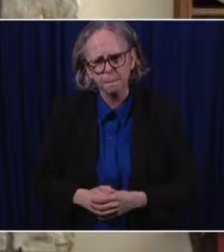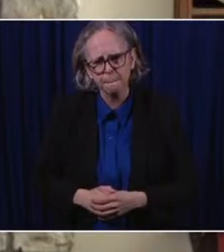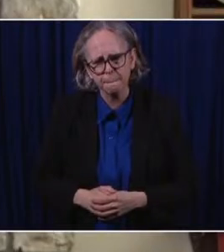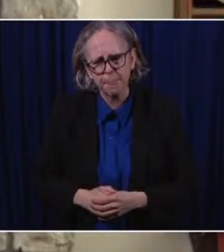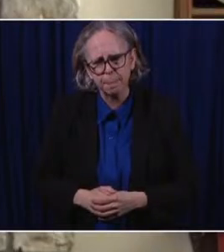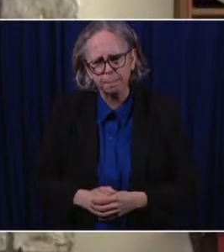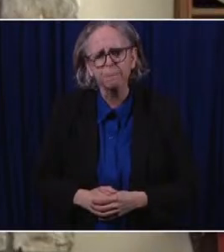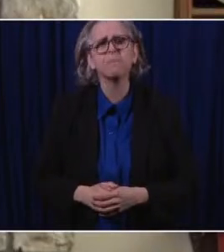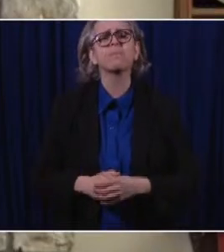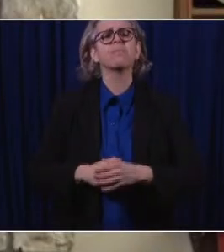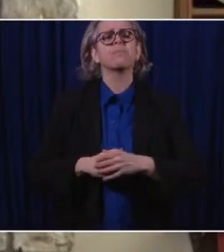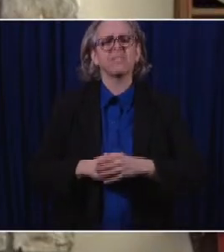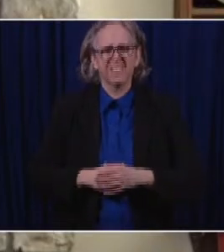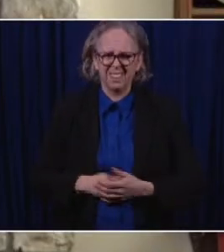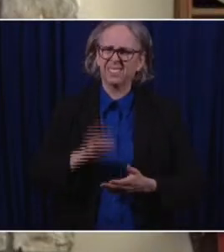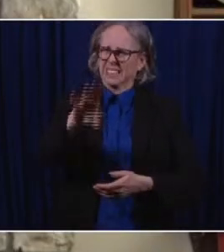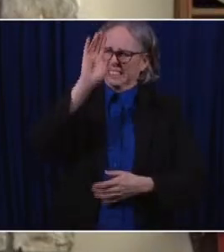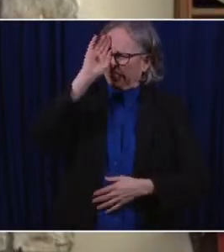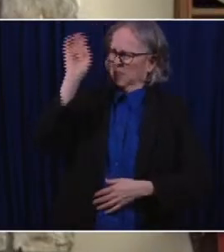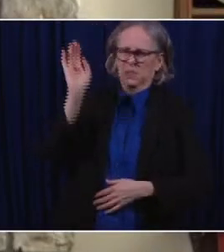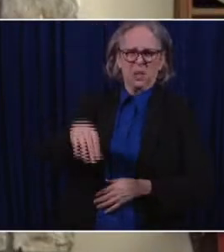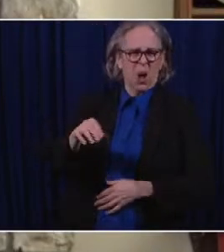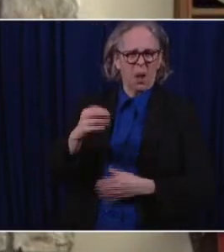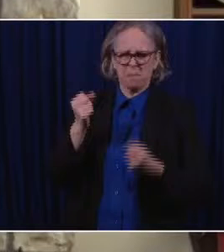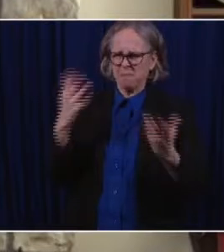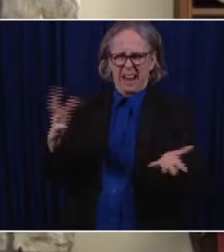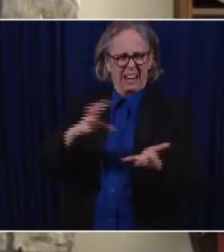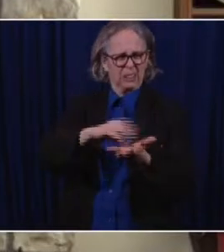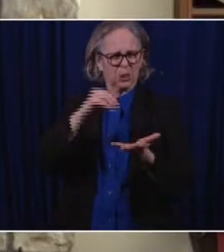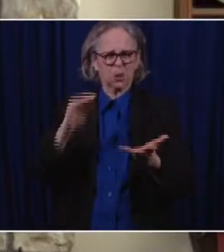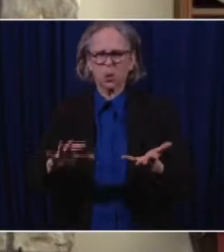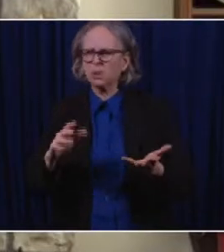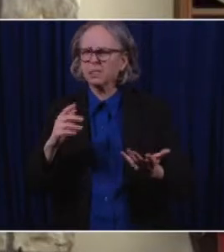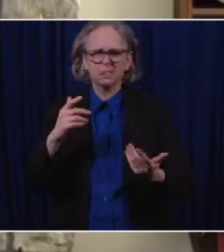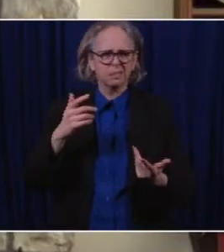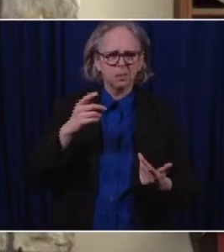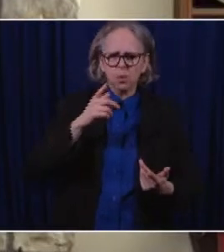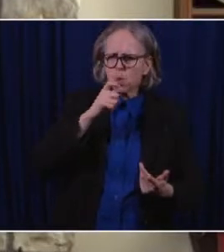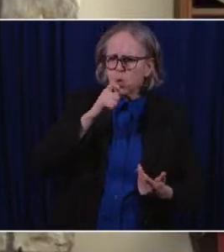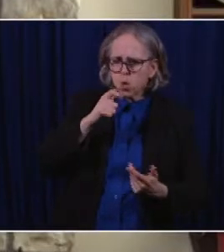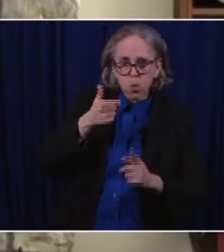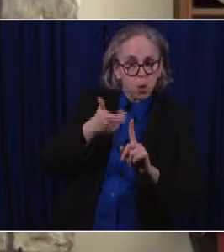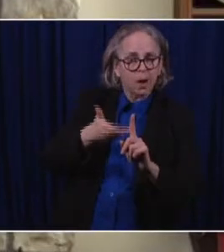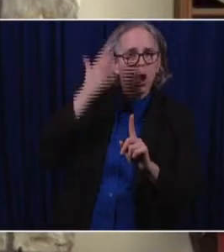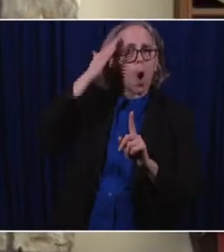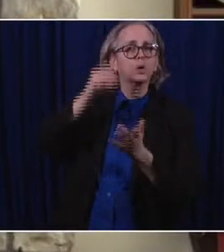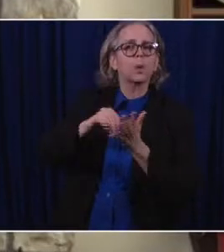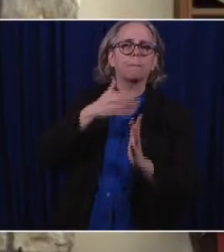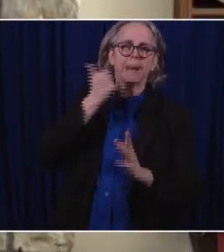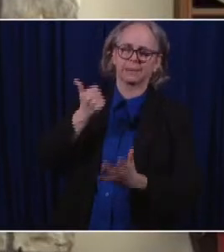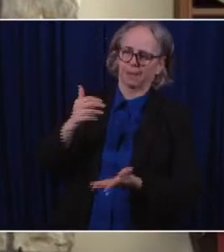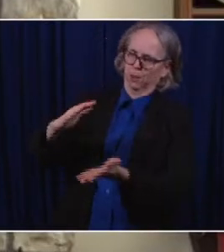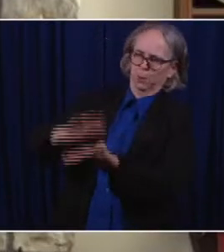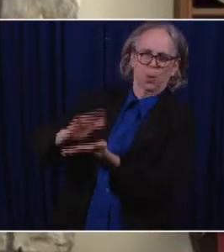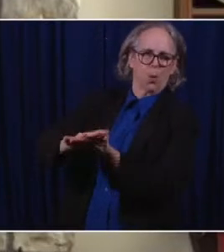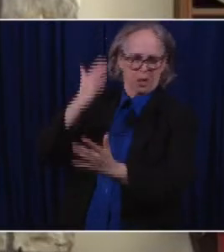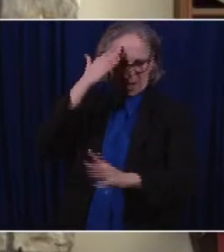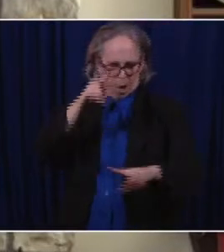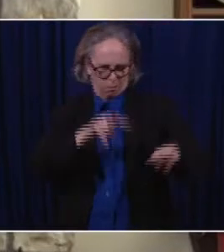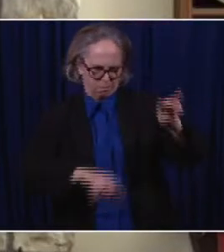and they know what it will take to keep students advancing and make up for any learning that may have been lost or delayed because of this